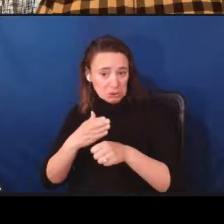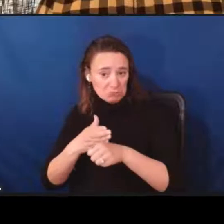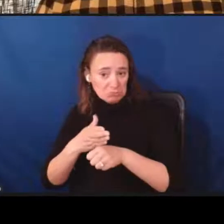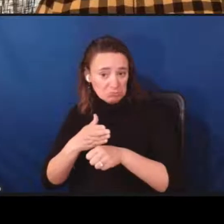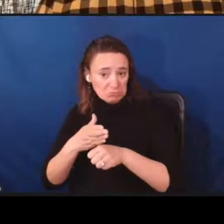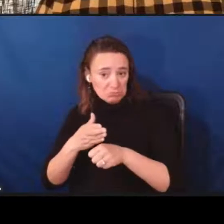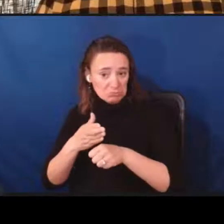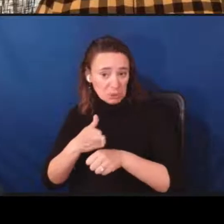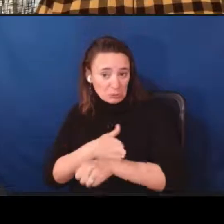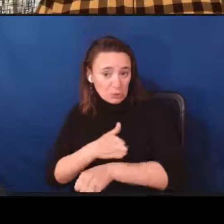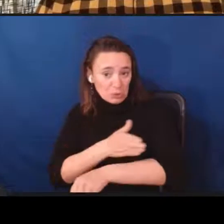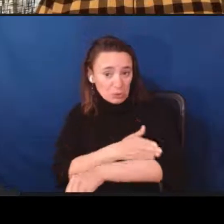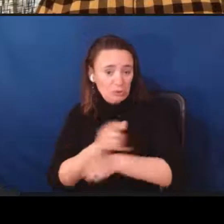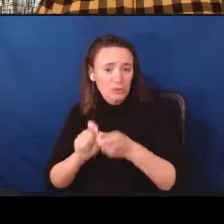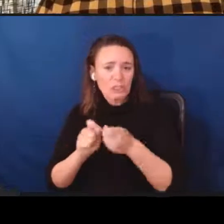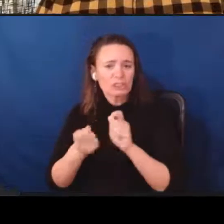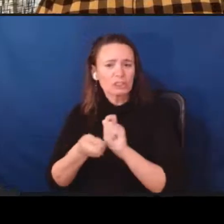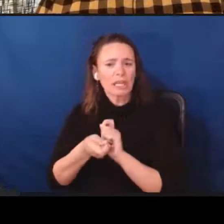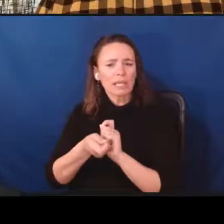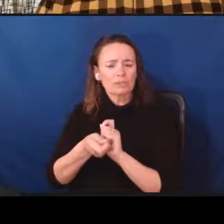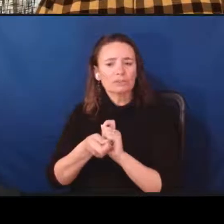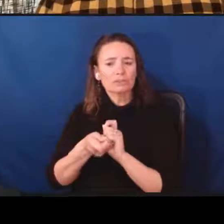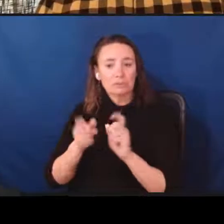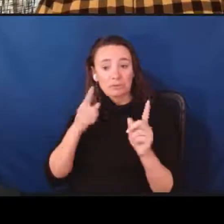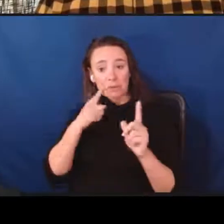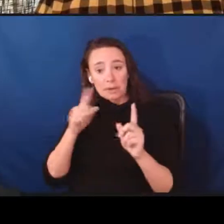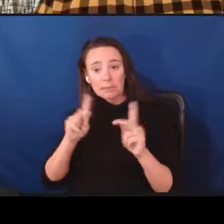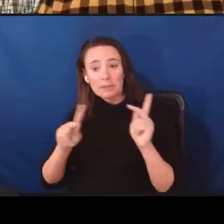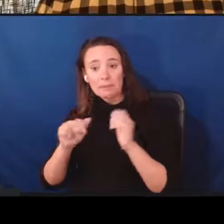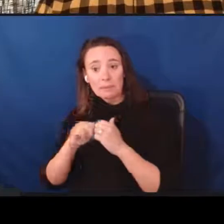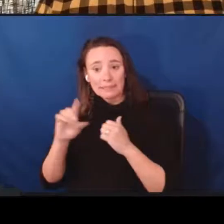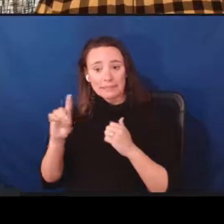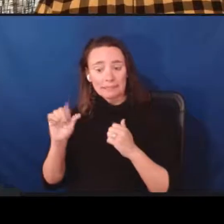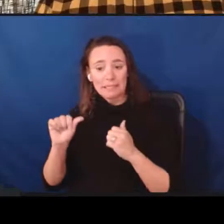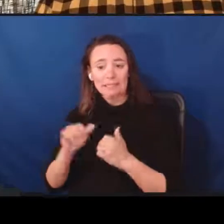regarding people with disabilities? Mm-hmm.